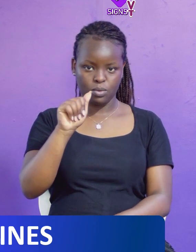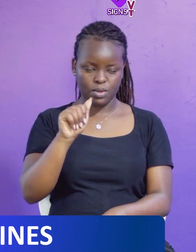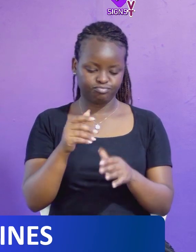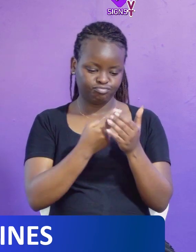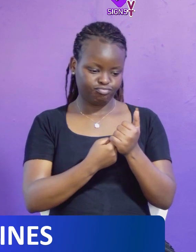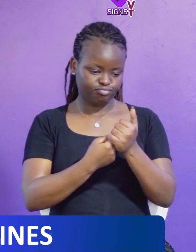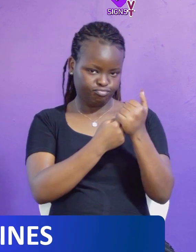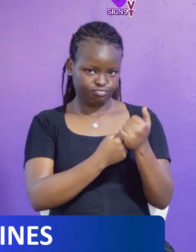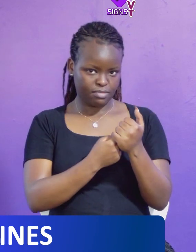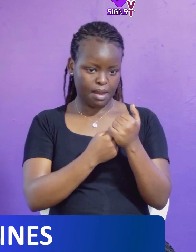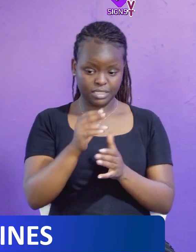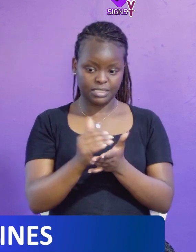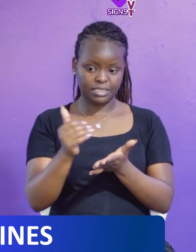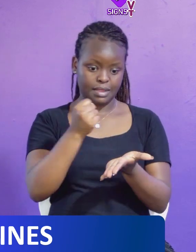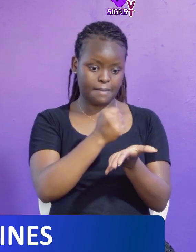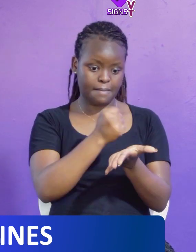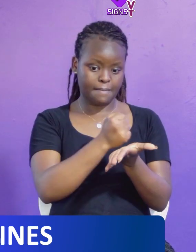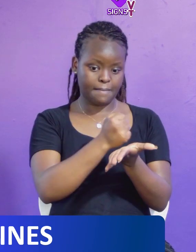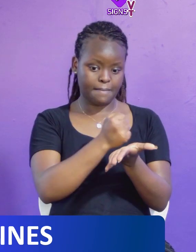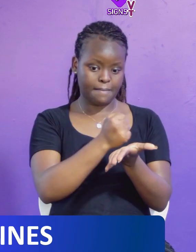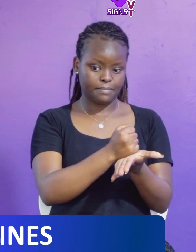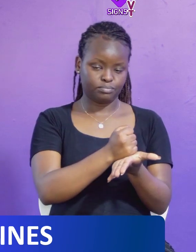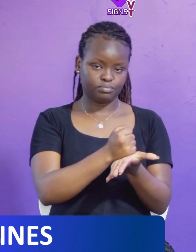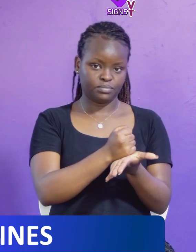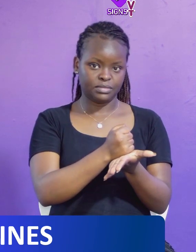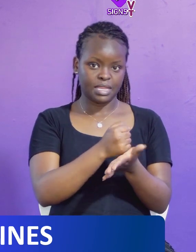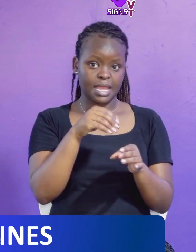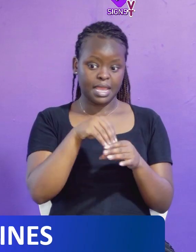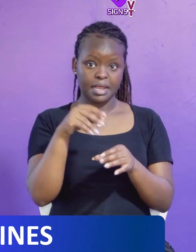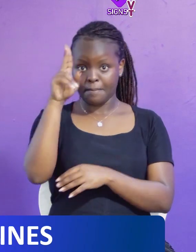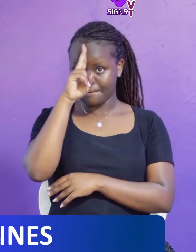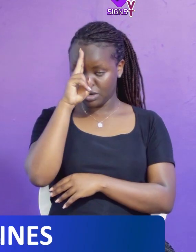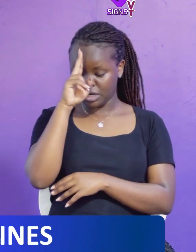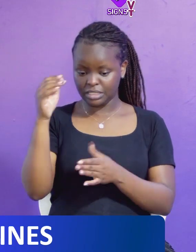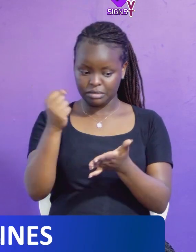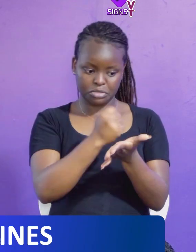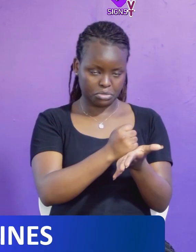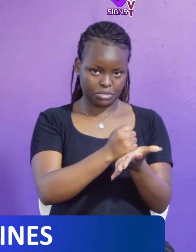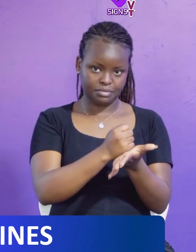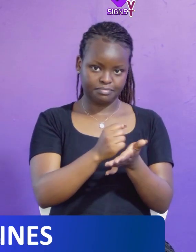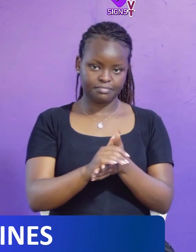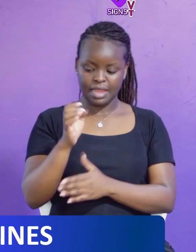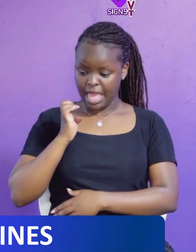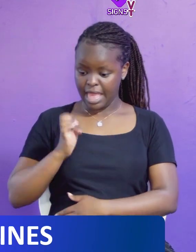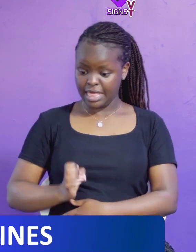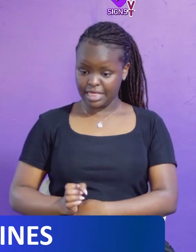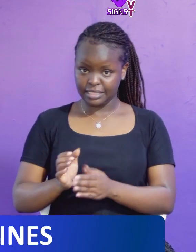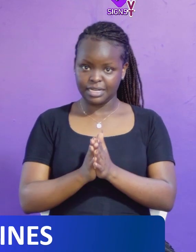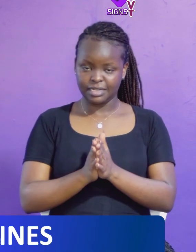in police recruiting, in police recruits and hiring. Now, the Ethics